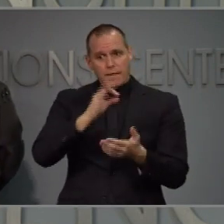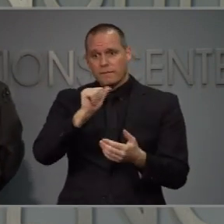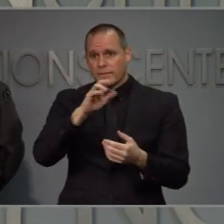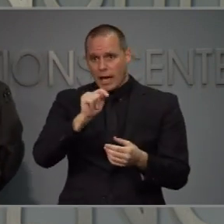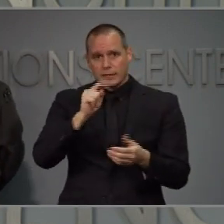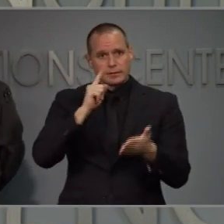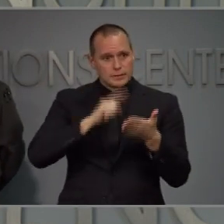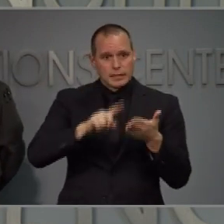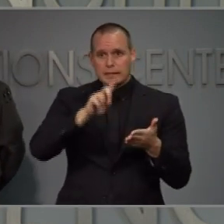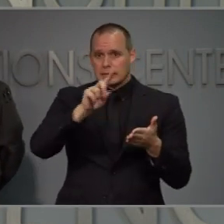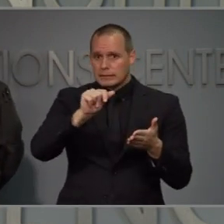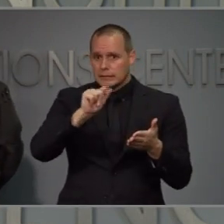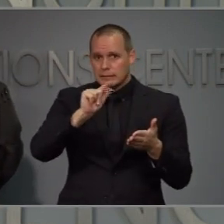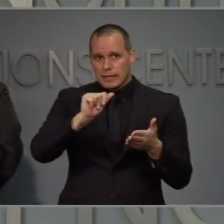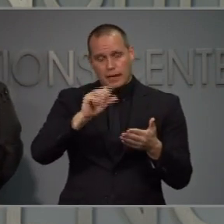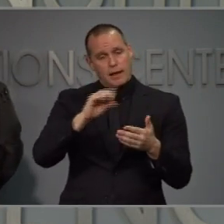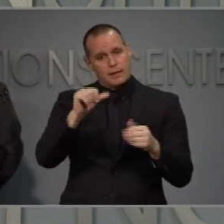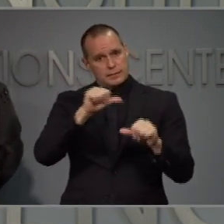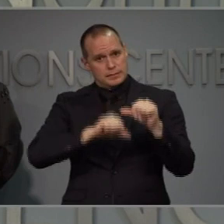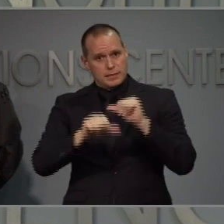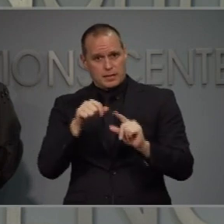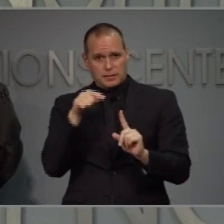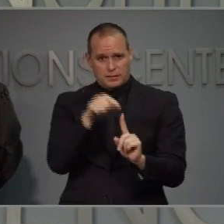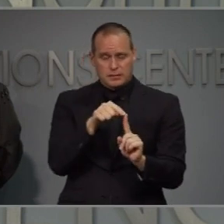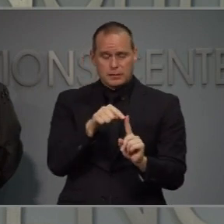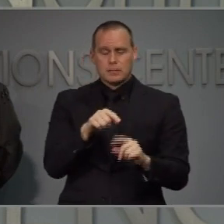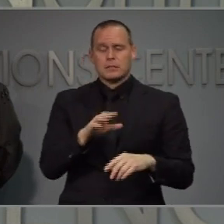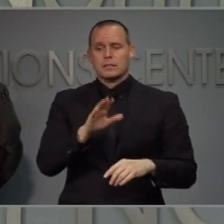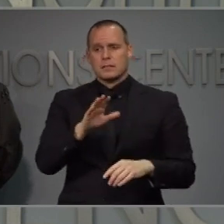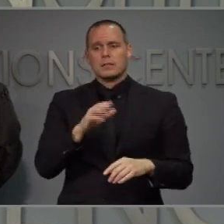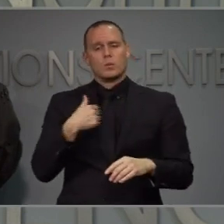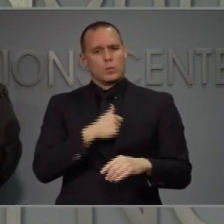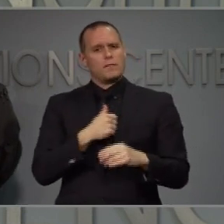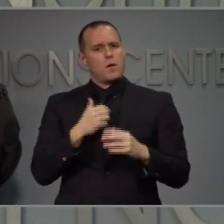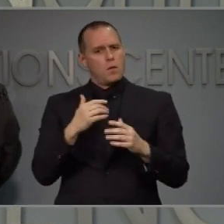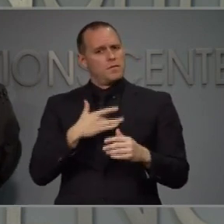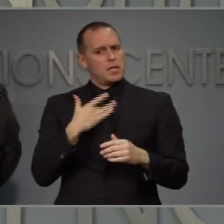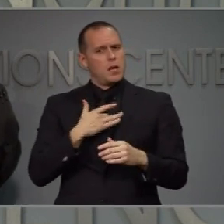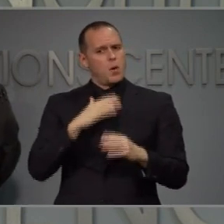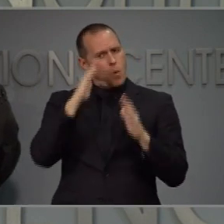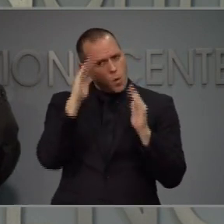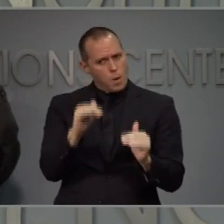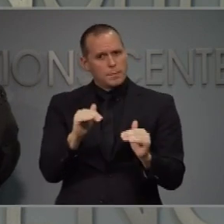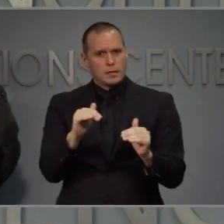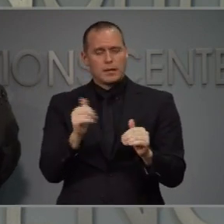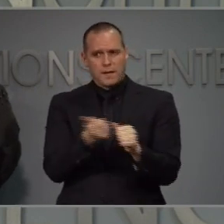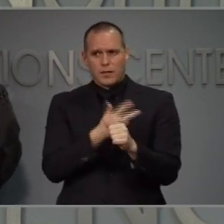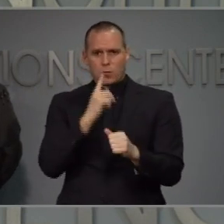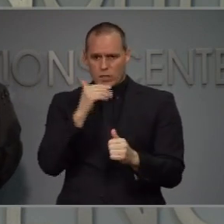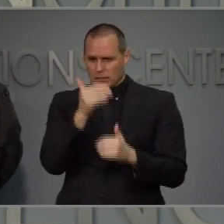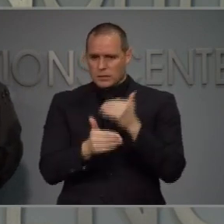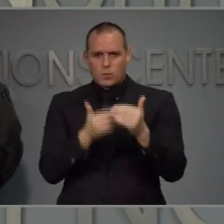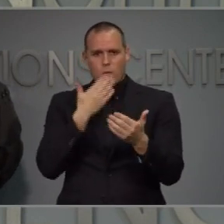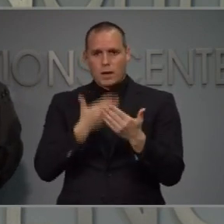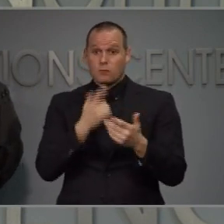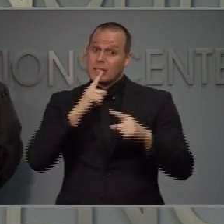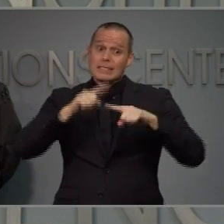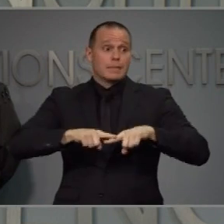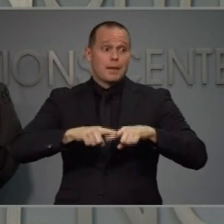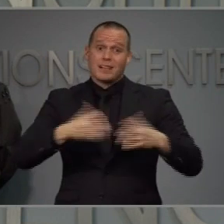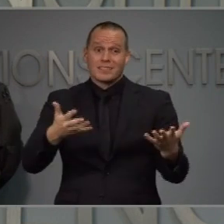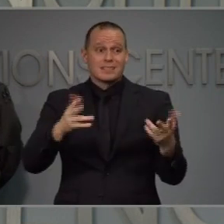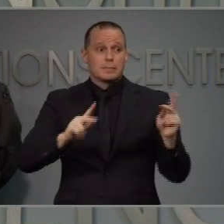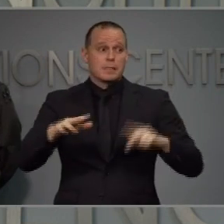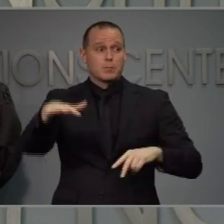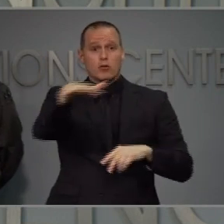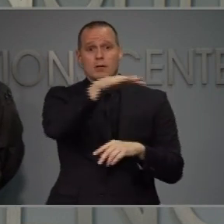science, and we're hoping that things will do well. We want people. It's going to depend on North Carolinians too, because